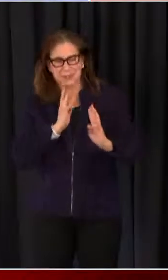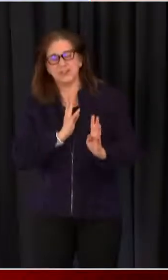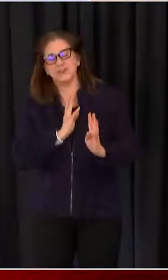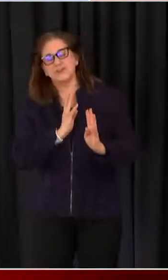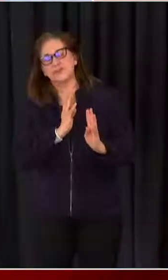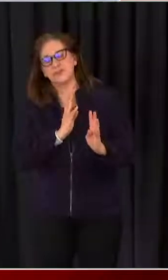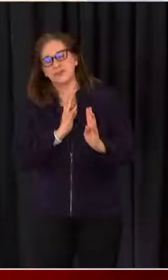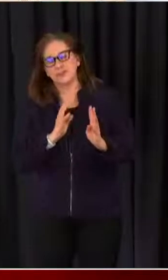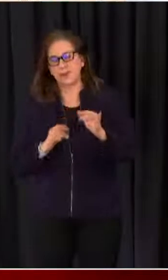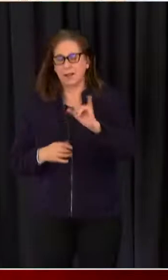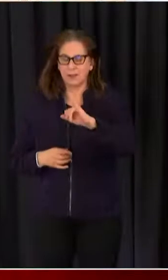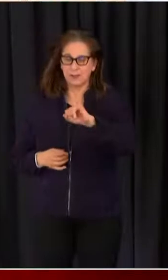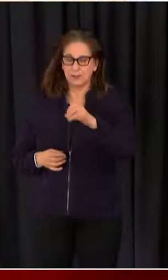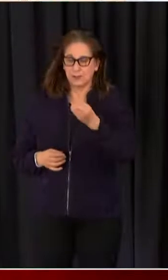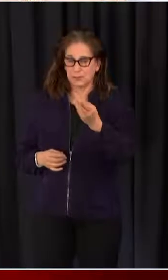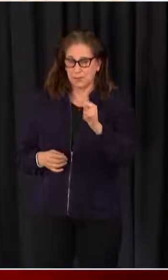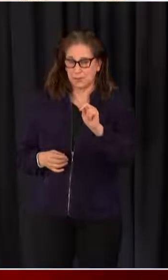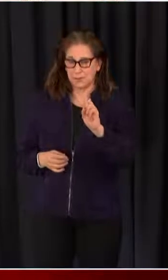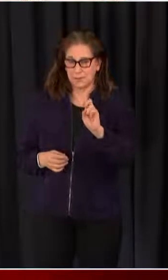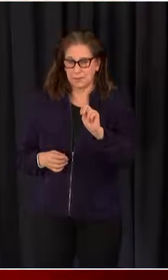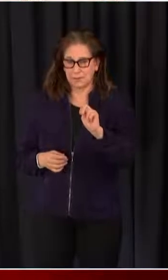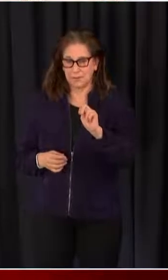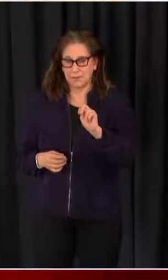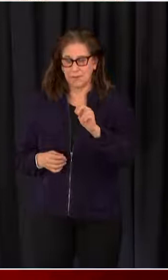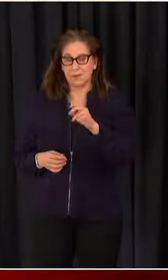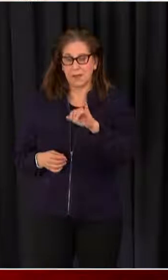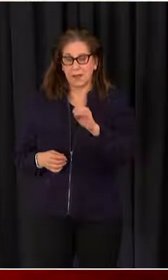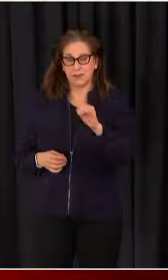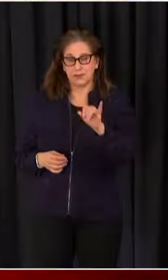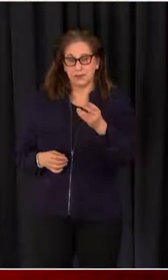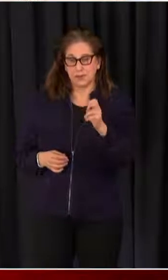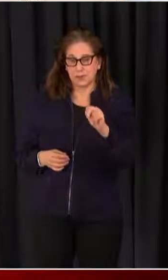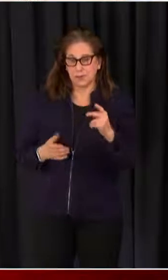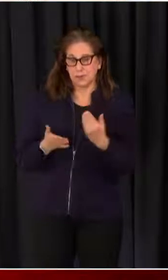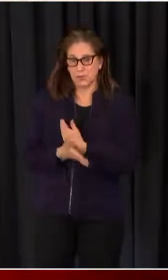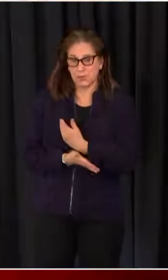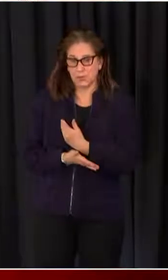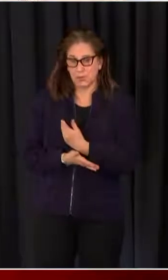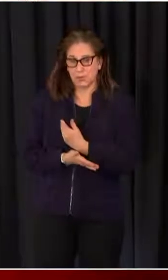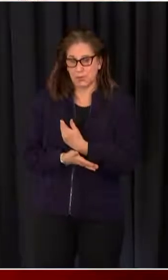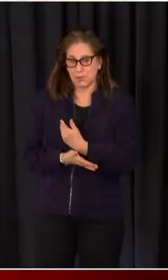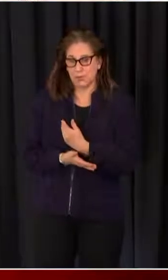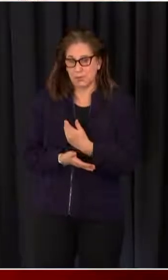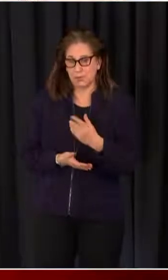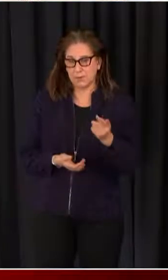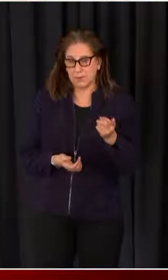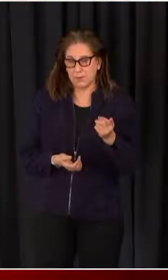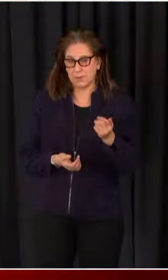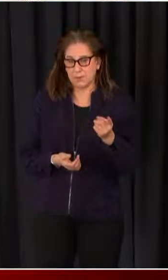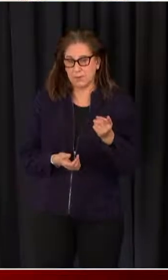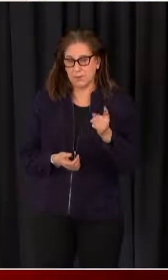So these sites are not walk-up sites. You need an appointment, and you must book that appointment through